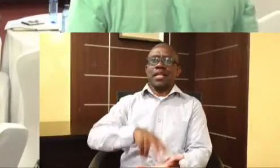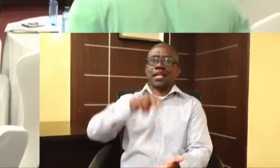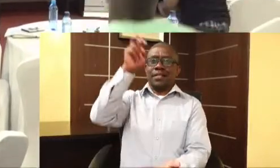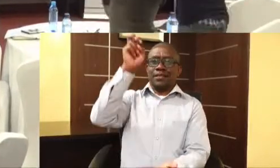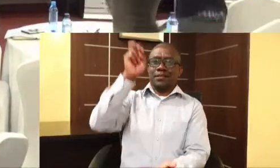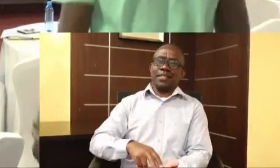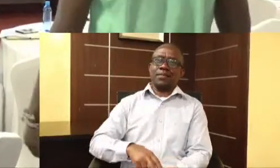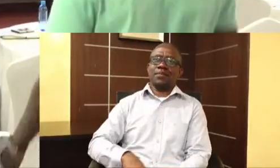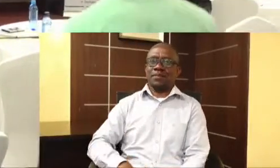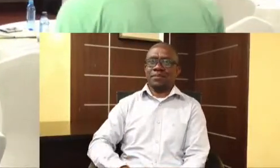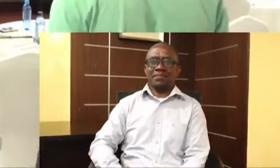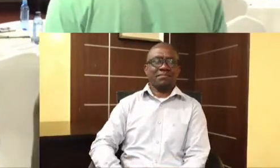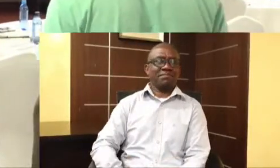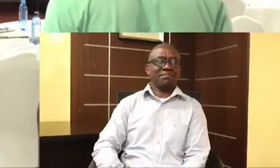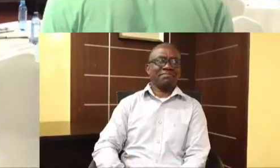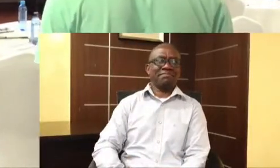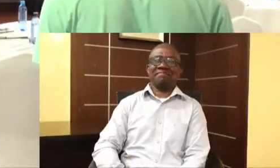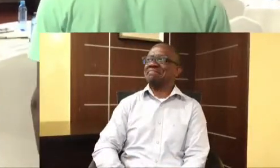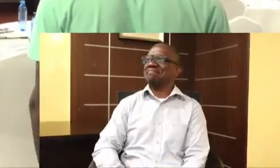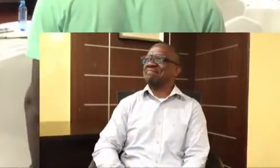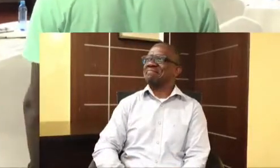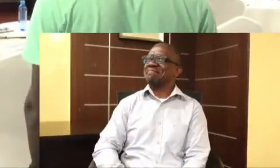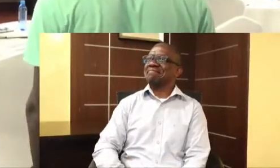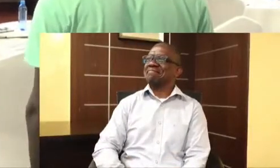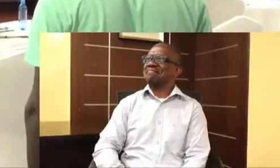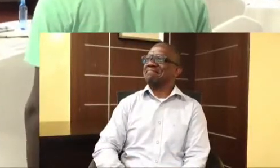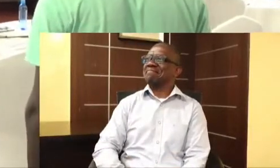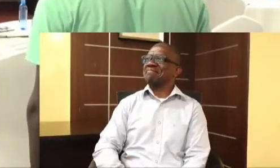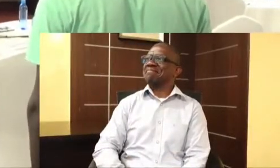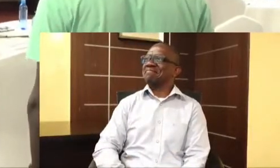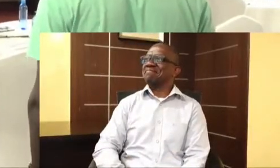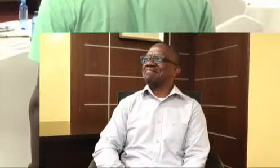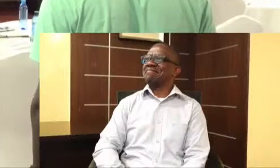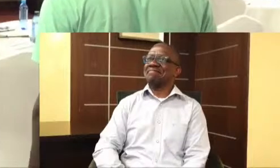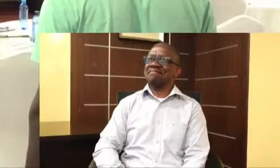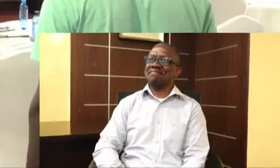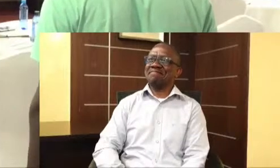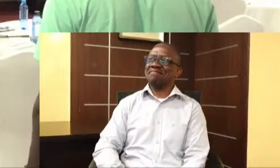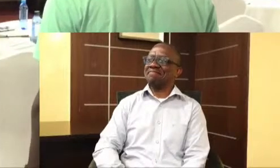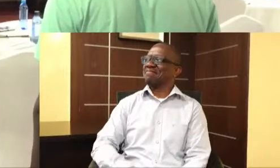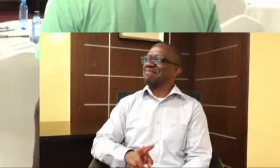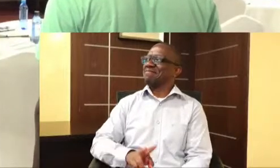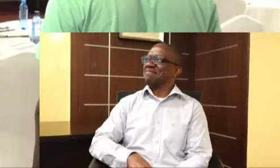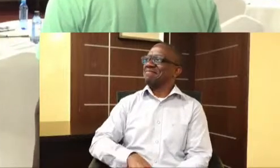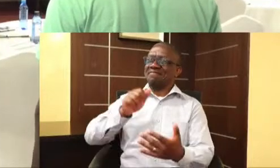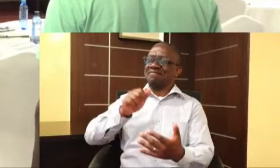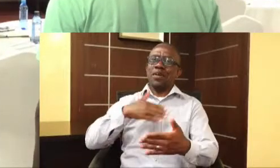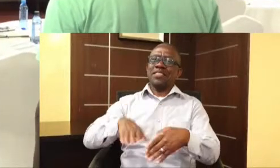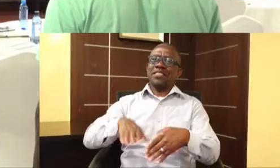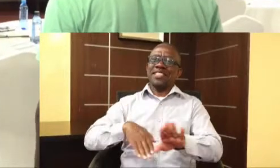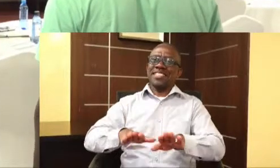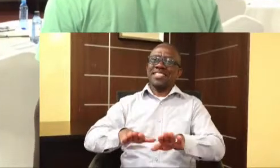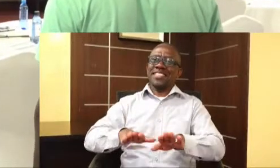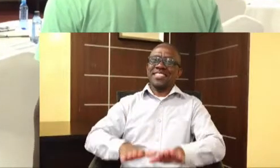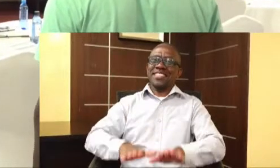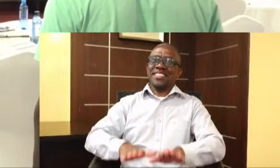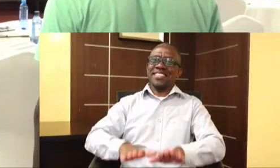go. Ai, surely. Kuna wanafanya hivi. Hivi. Na wasi ya lazima atoe kwa